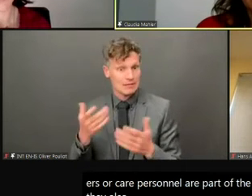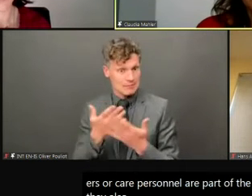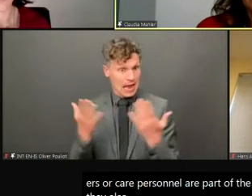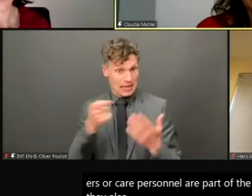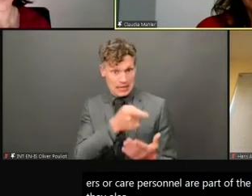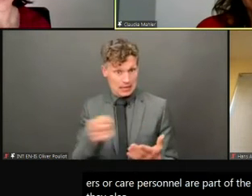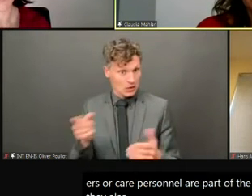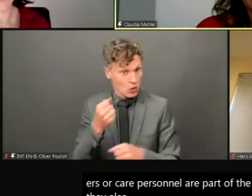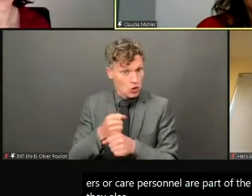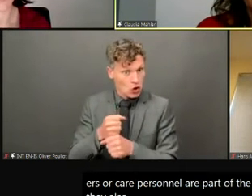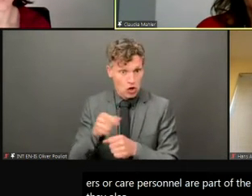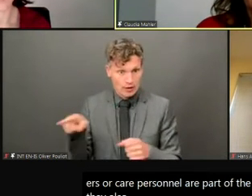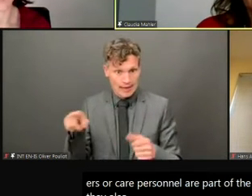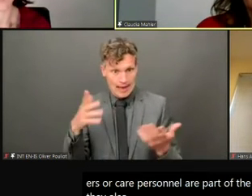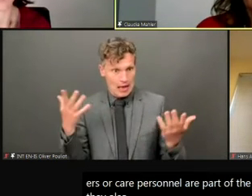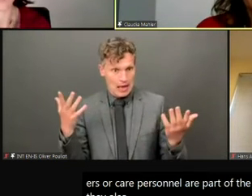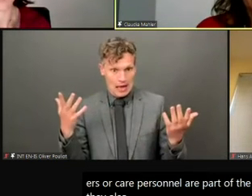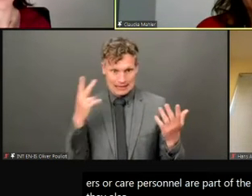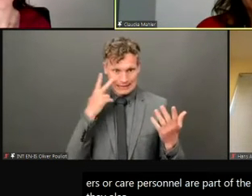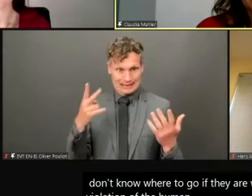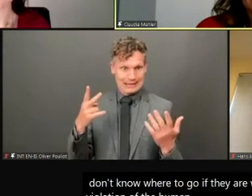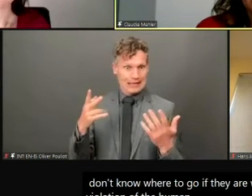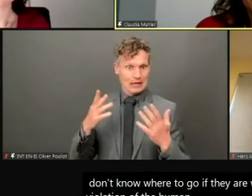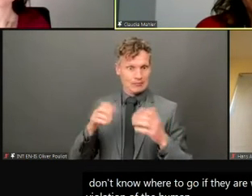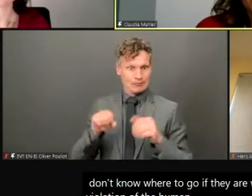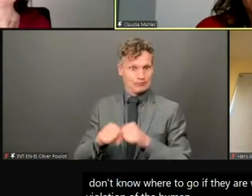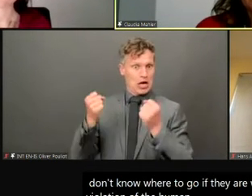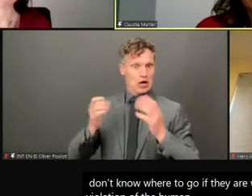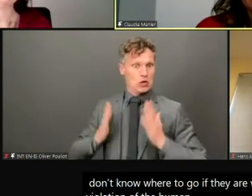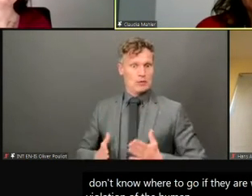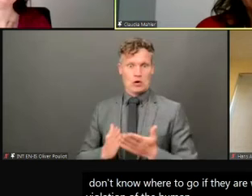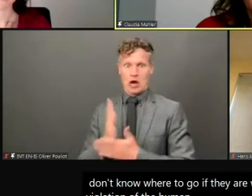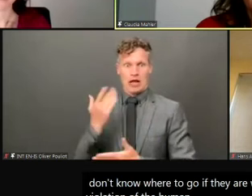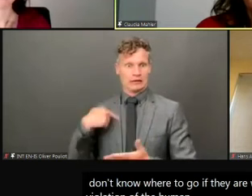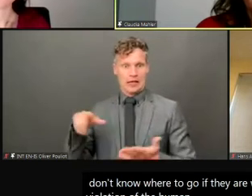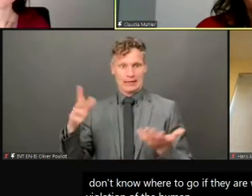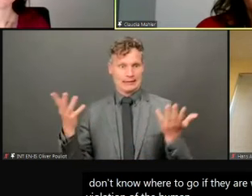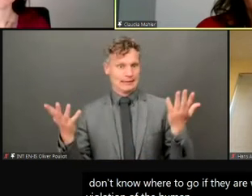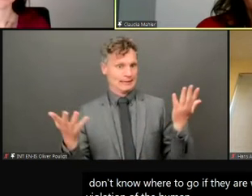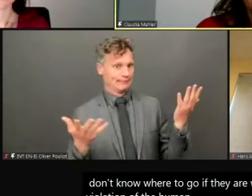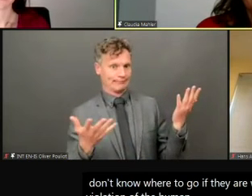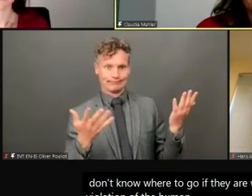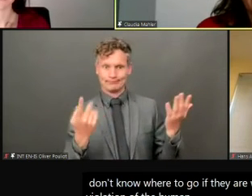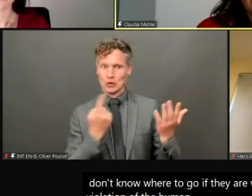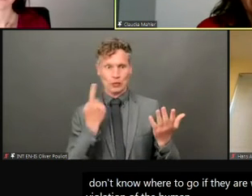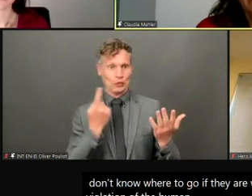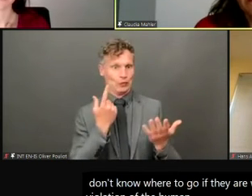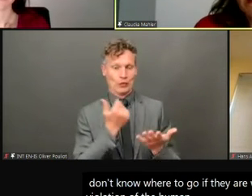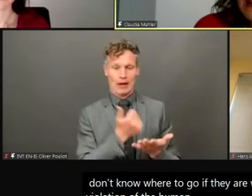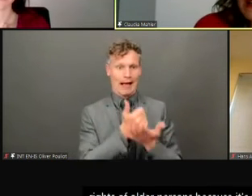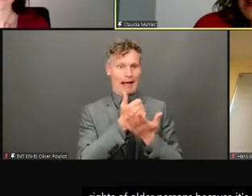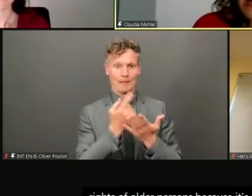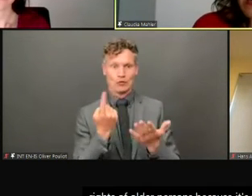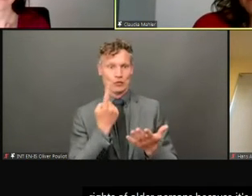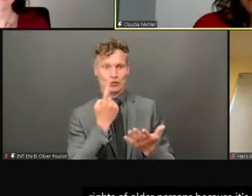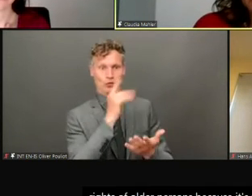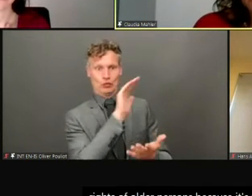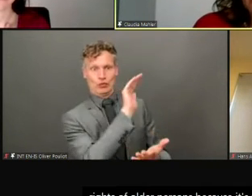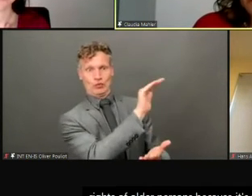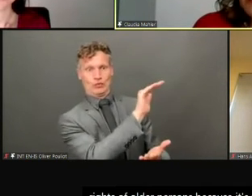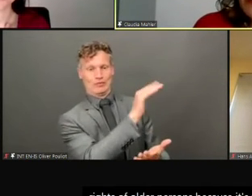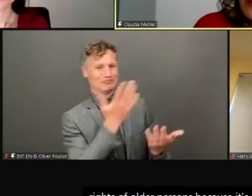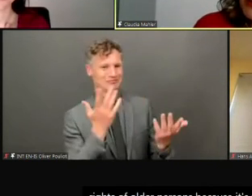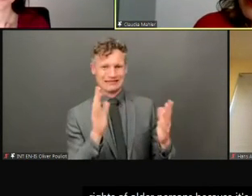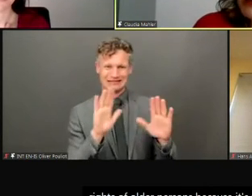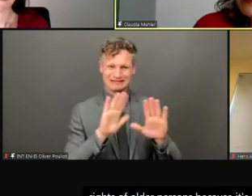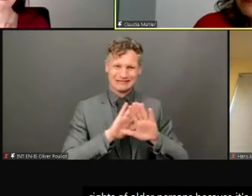witnessing the violation of the human rights of older persons, because it's not part of their ideas how